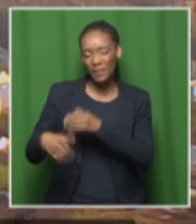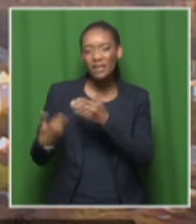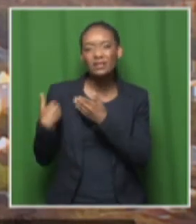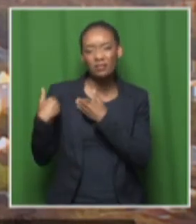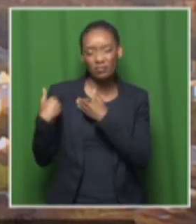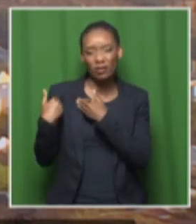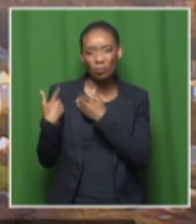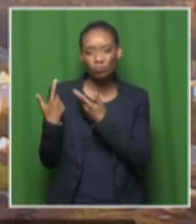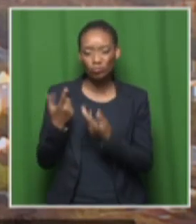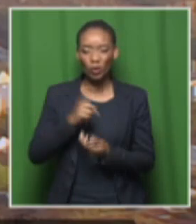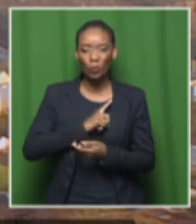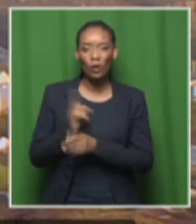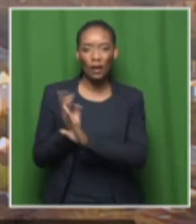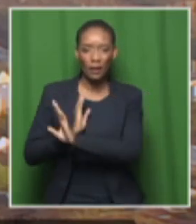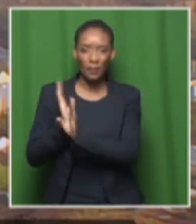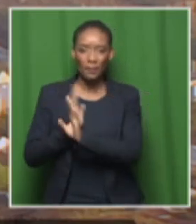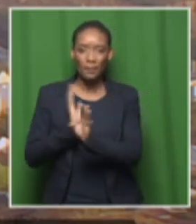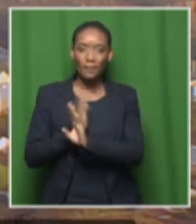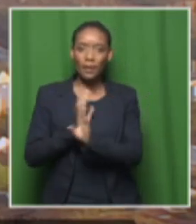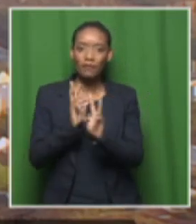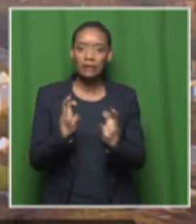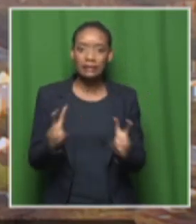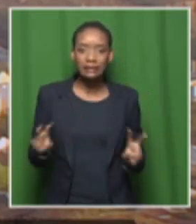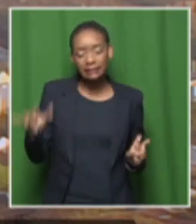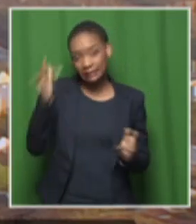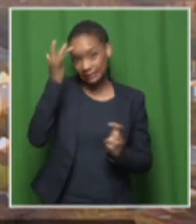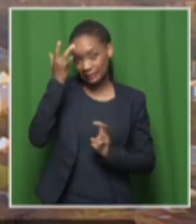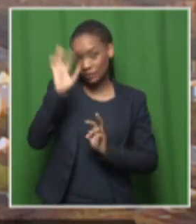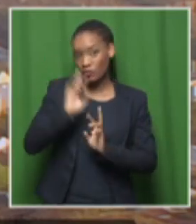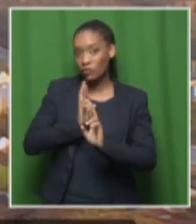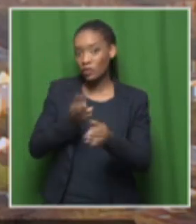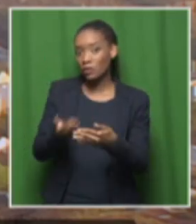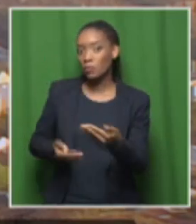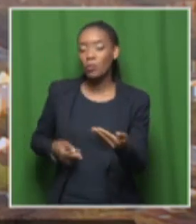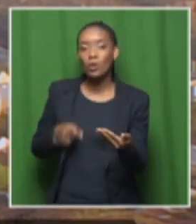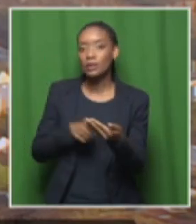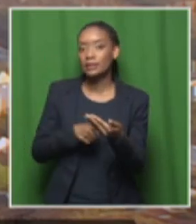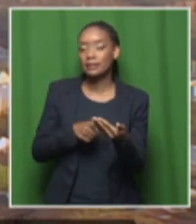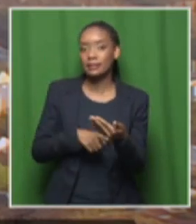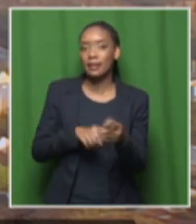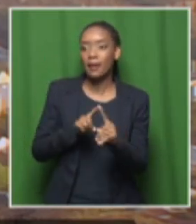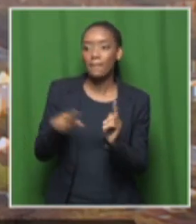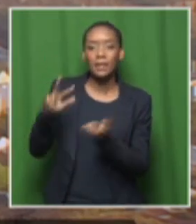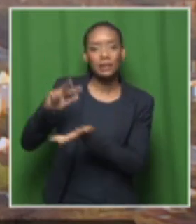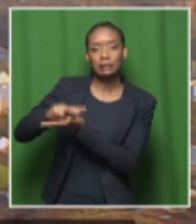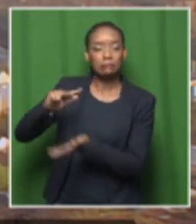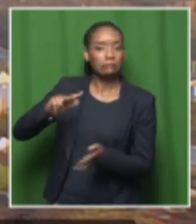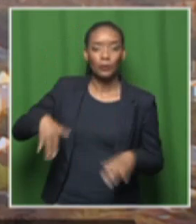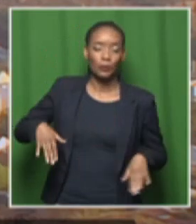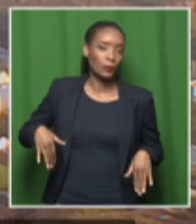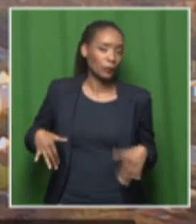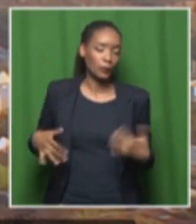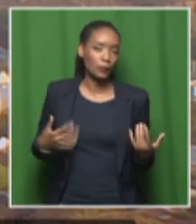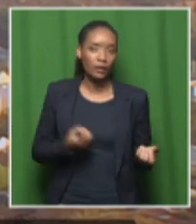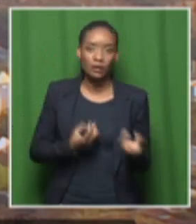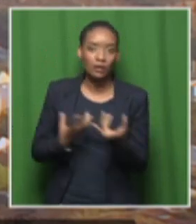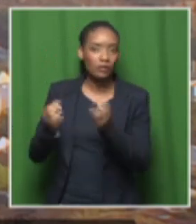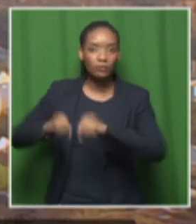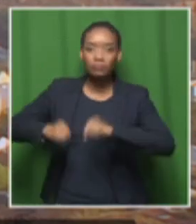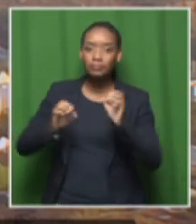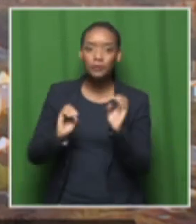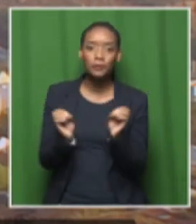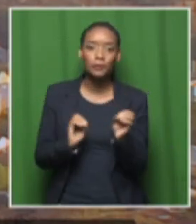a private intelligence report into Eskom without obtaining authorization. Now, the SIU and other law